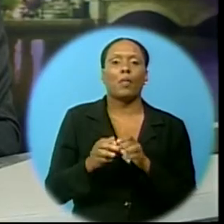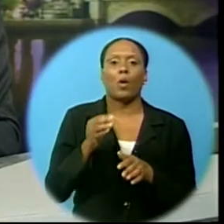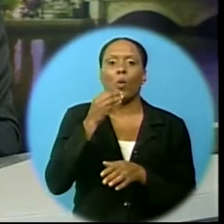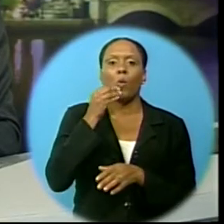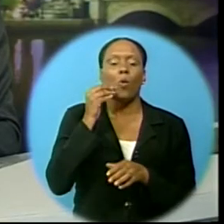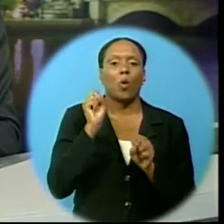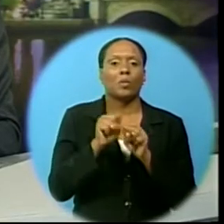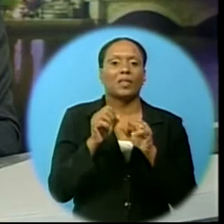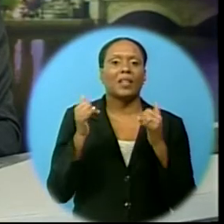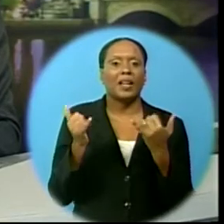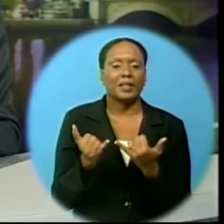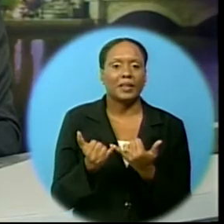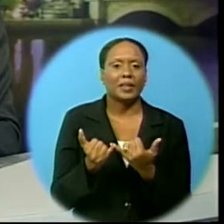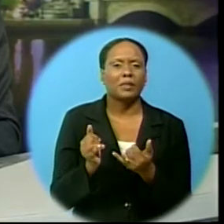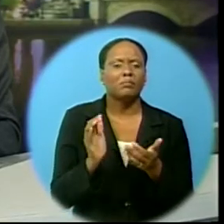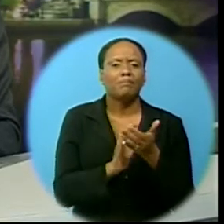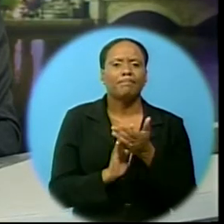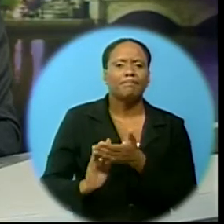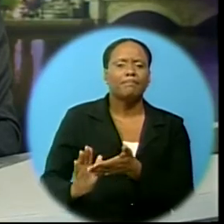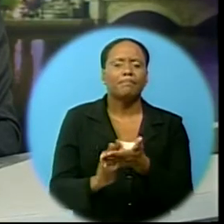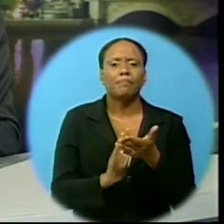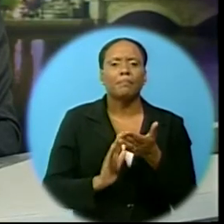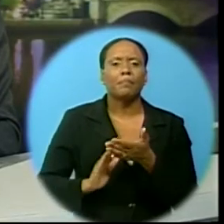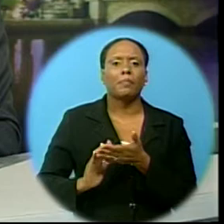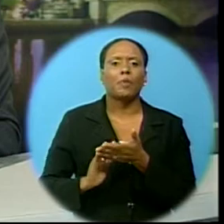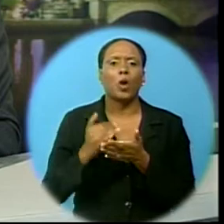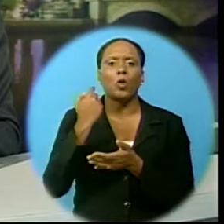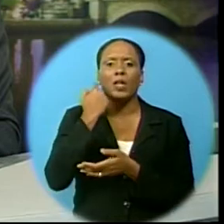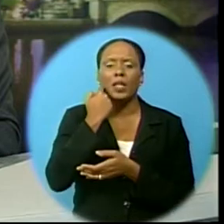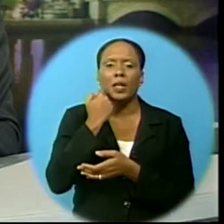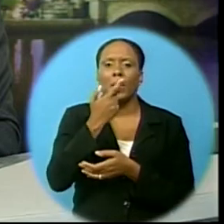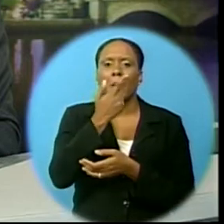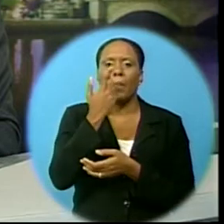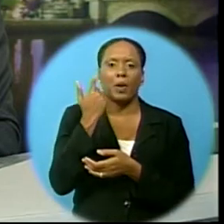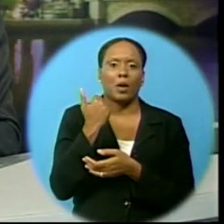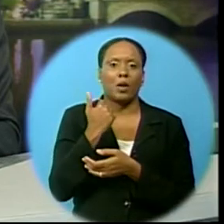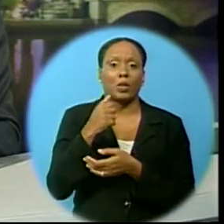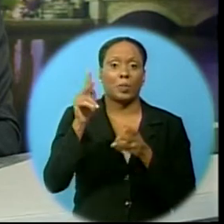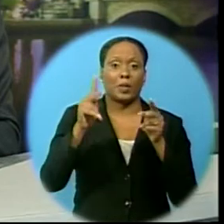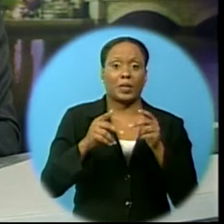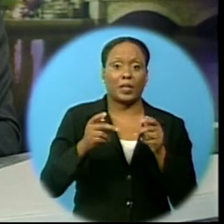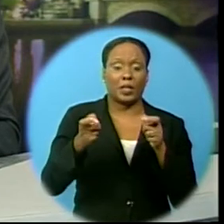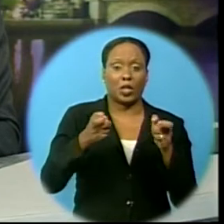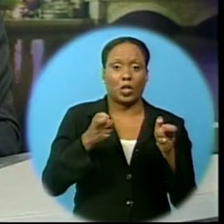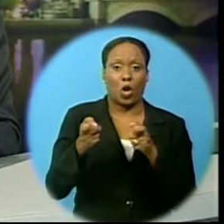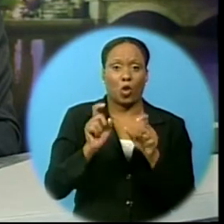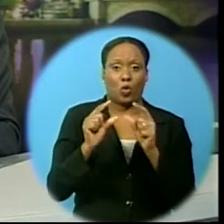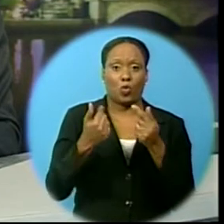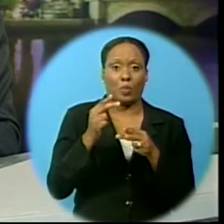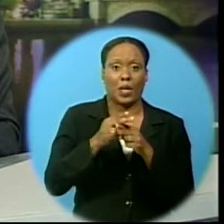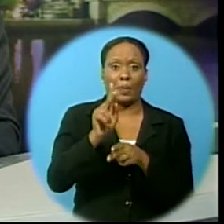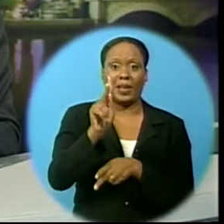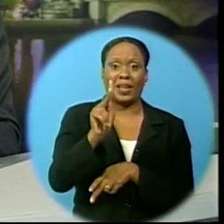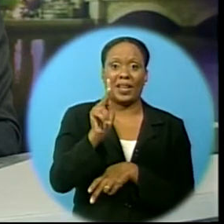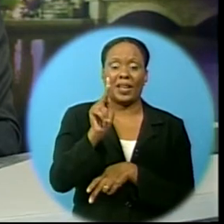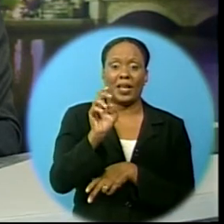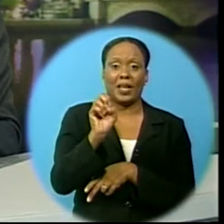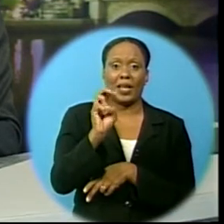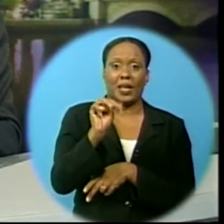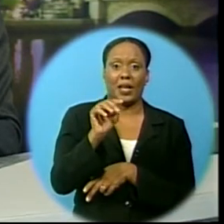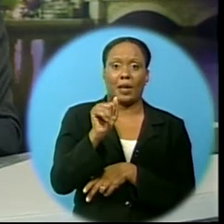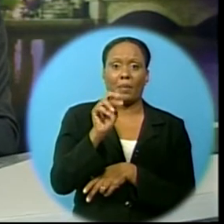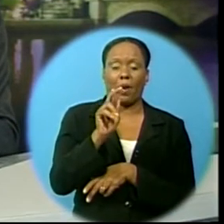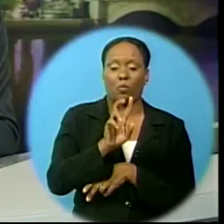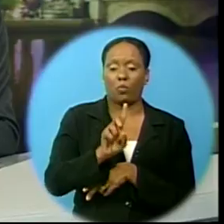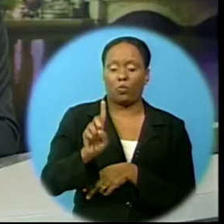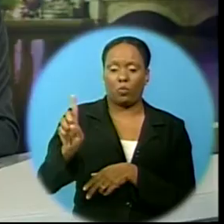of the community. Mr. Stewart showered praise on the group recently when Chairman of the Society, Kimor Safri, and other officials paid